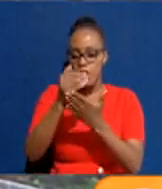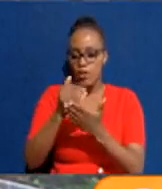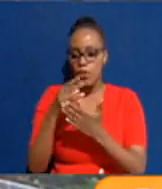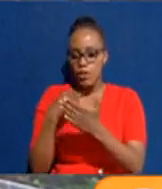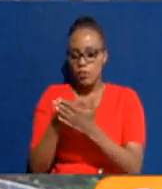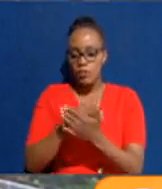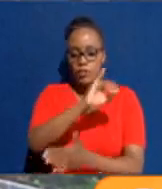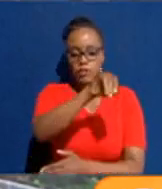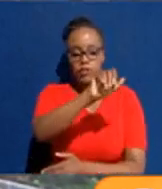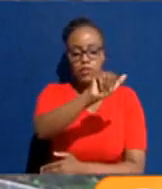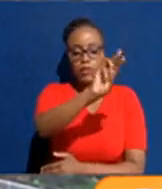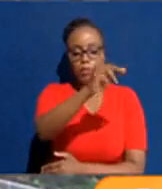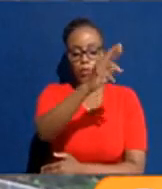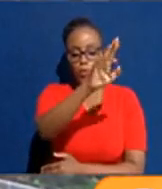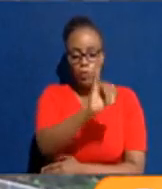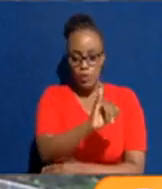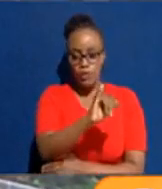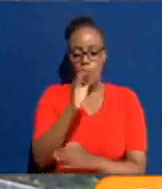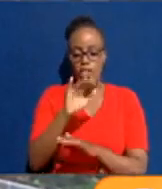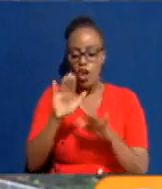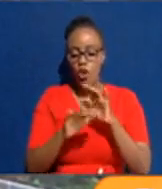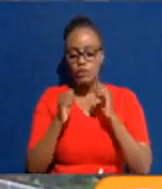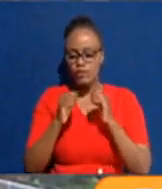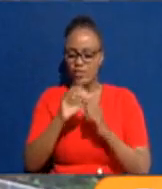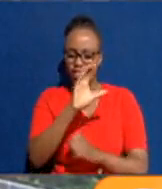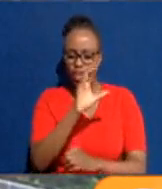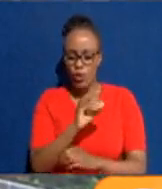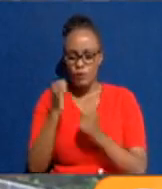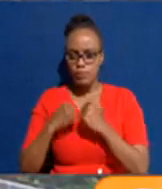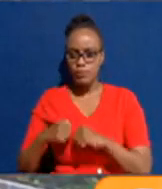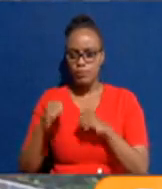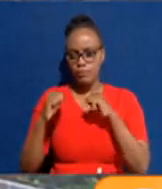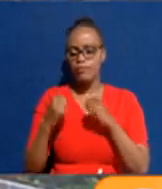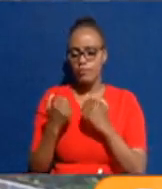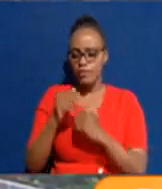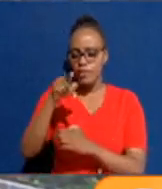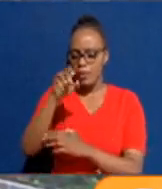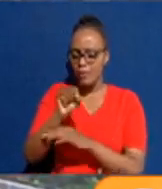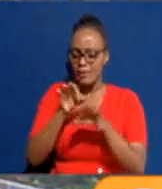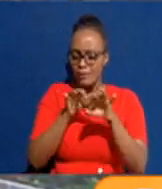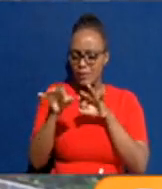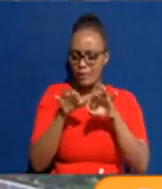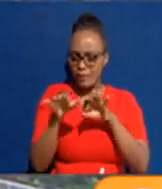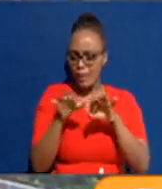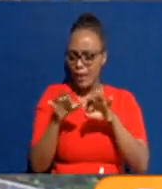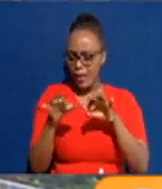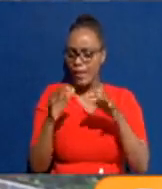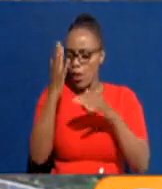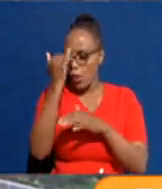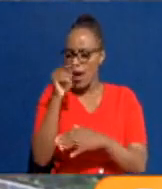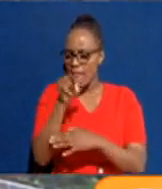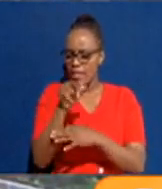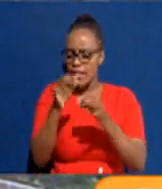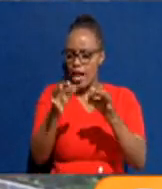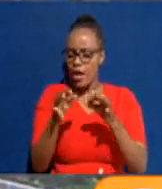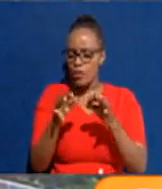to Jamhuri Holdings. Now, co-chair of the Joint Committee, John Kiare, however, put the former PS to task as to why the then accounting